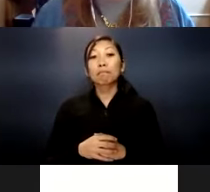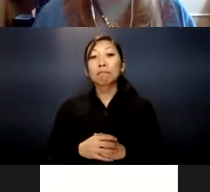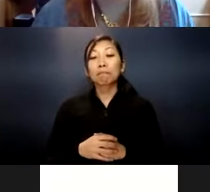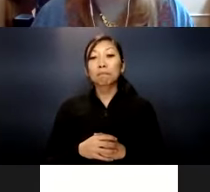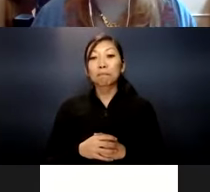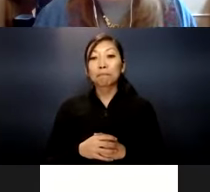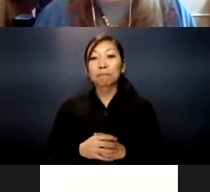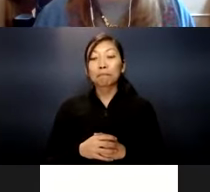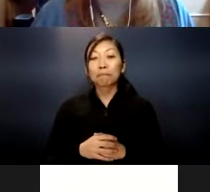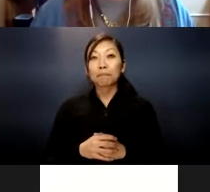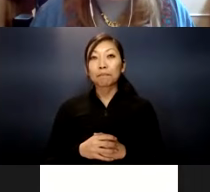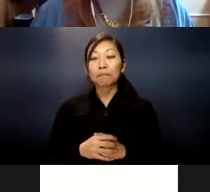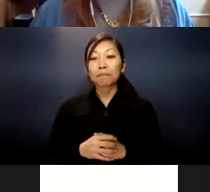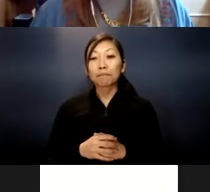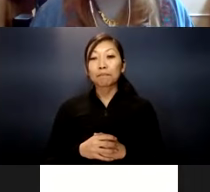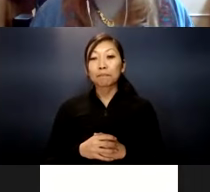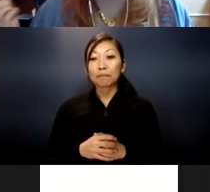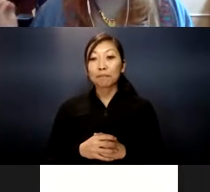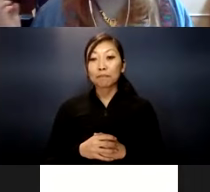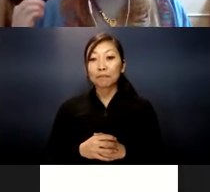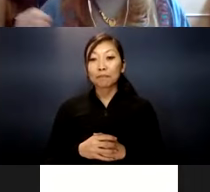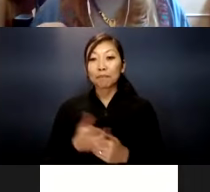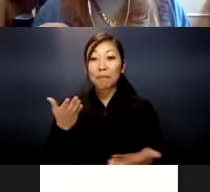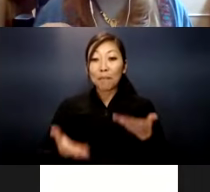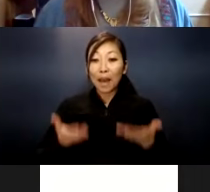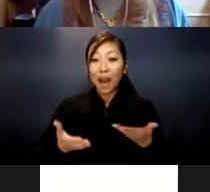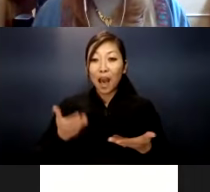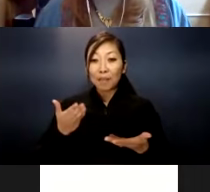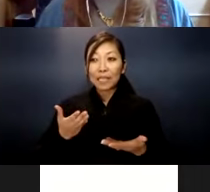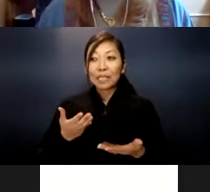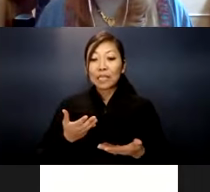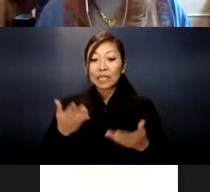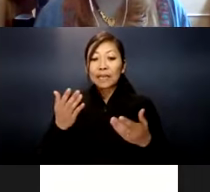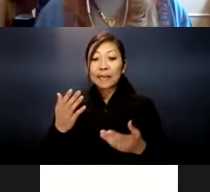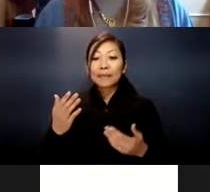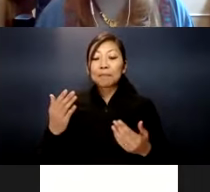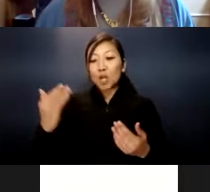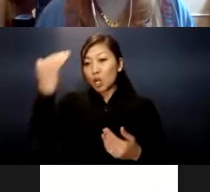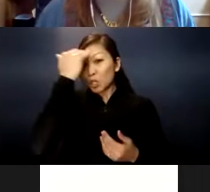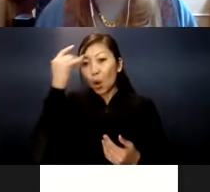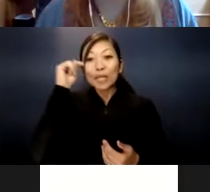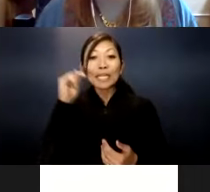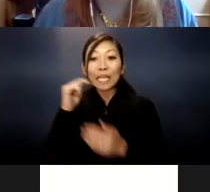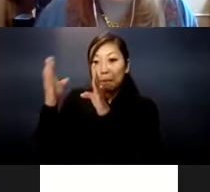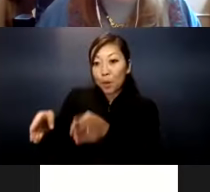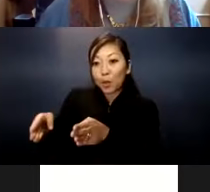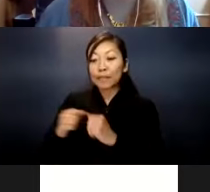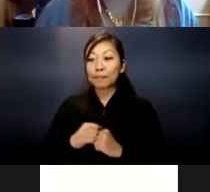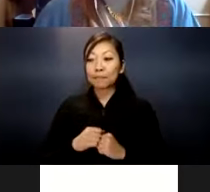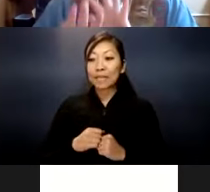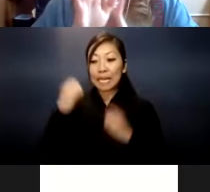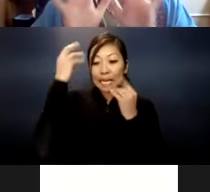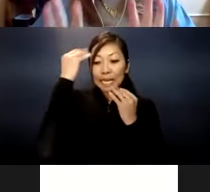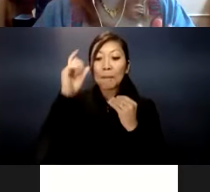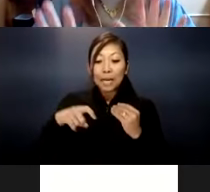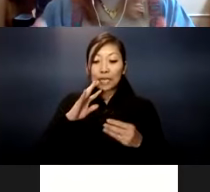you're nervous or sweaty, or you're thinking about talking to this teenager in your life like you're a soldier thinking about going off to war,